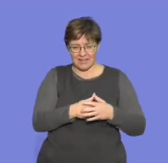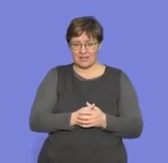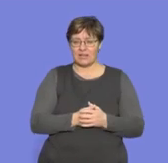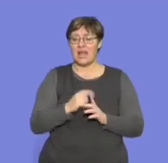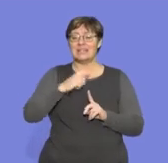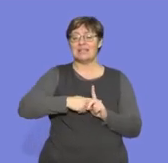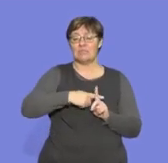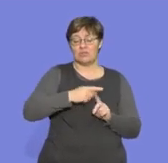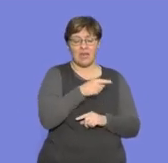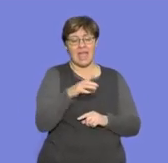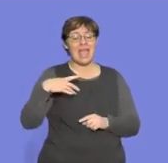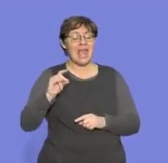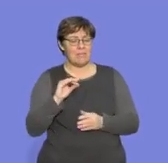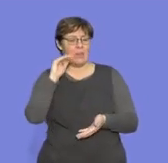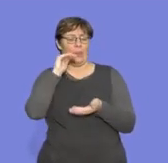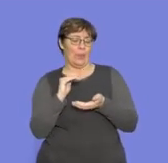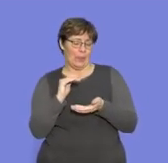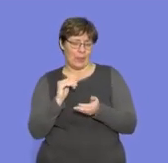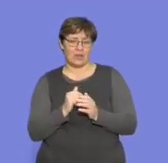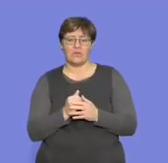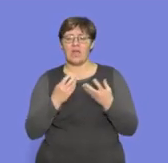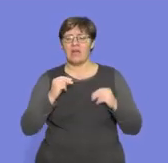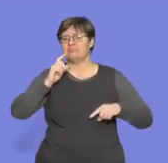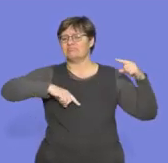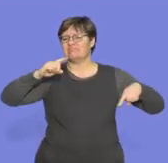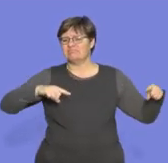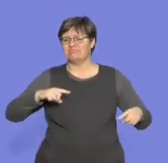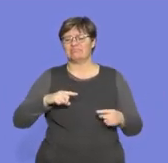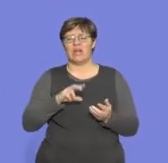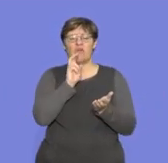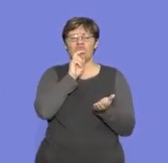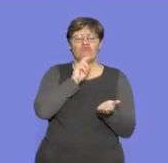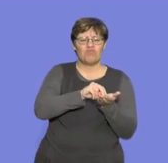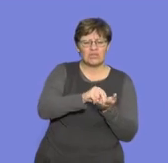smaller. So you've got a variety of rodents, jackal, you've